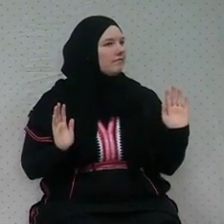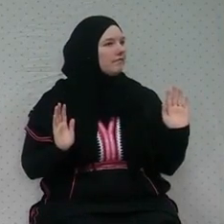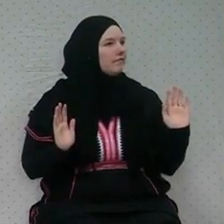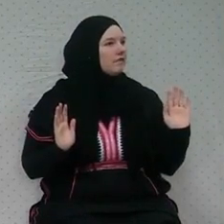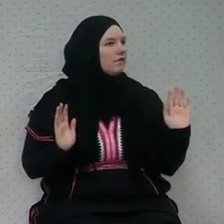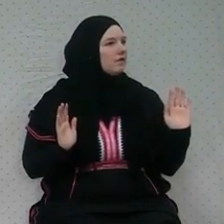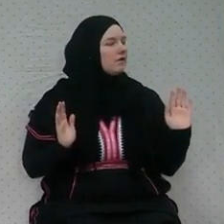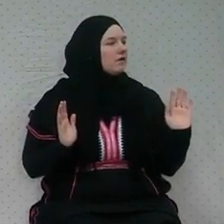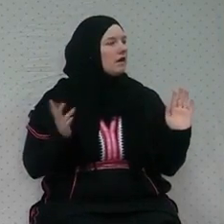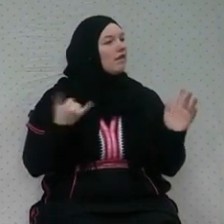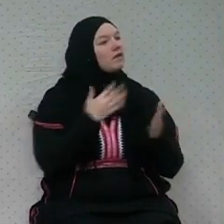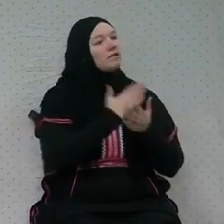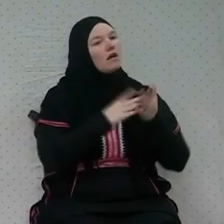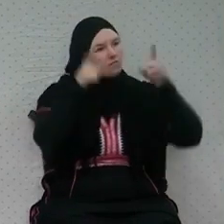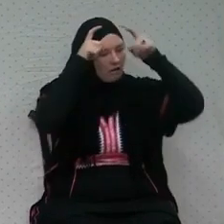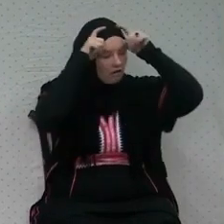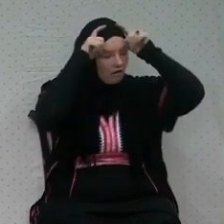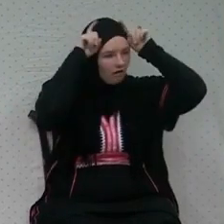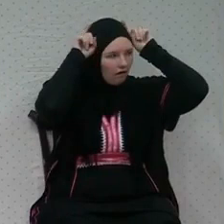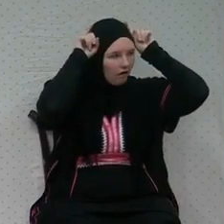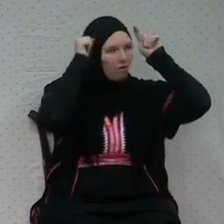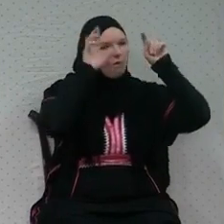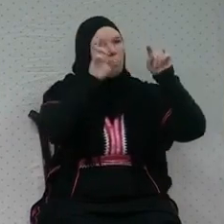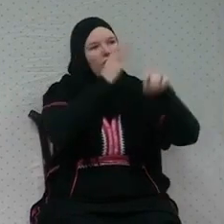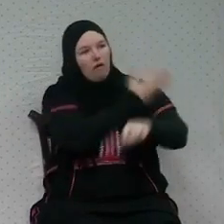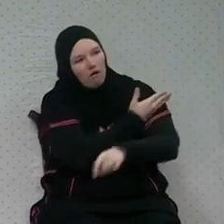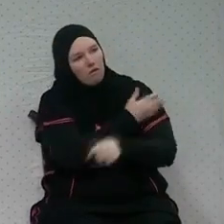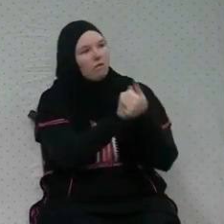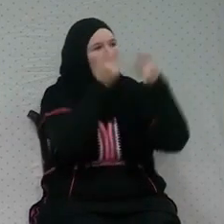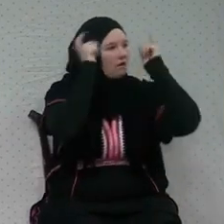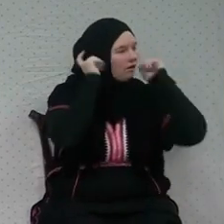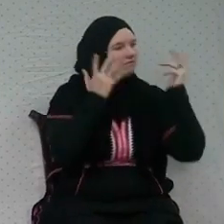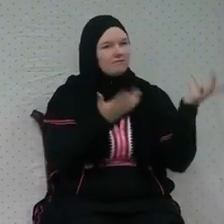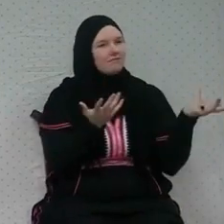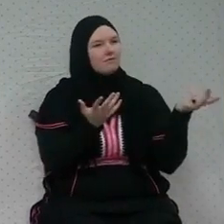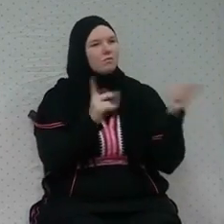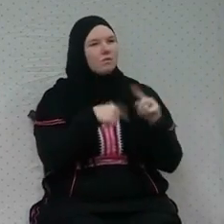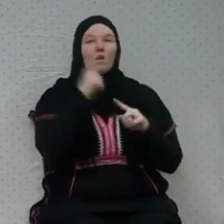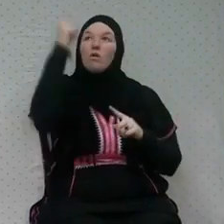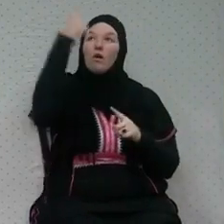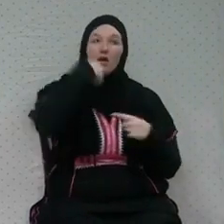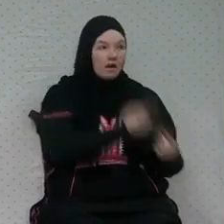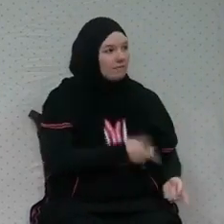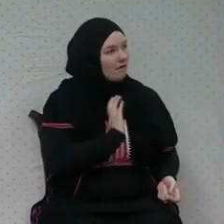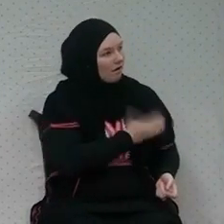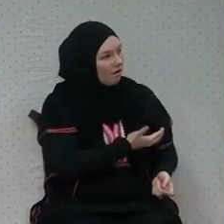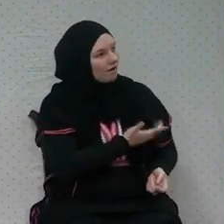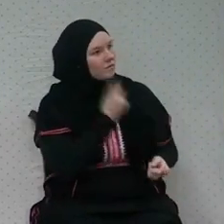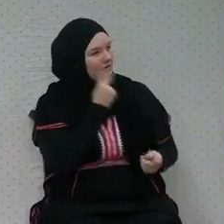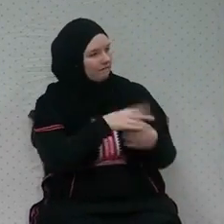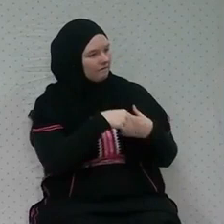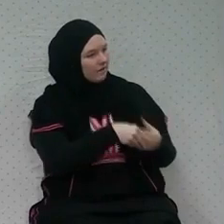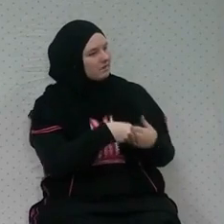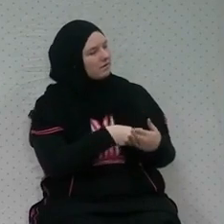cover. So when we take Allah's commands with this kind of laxation,